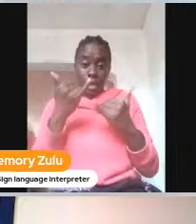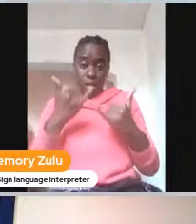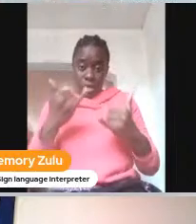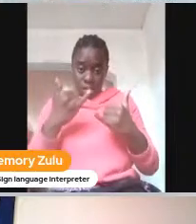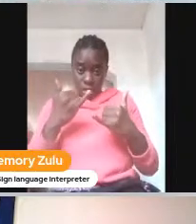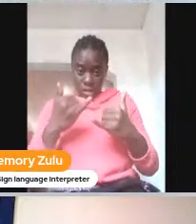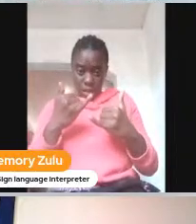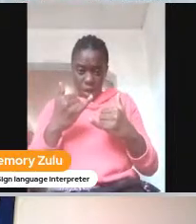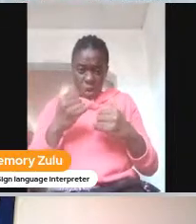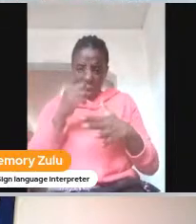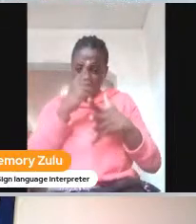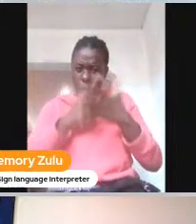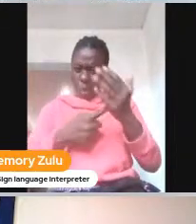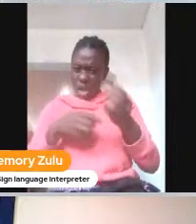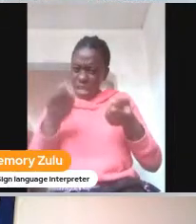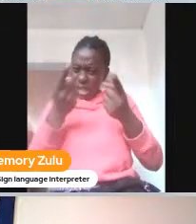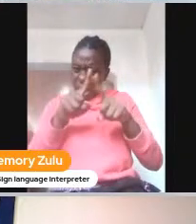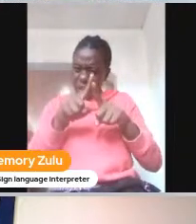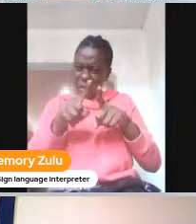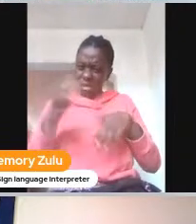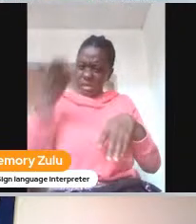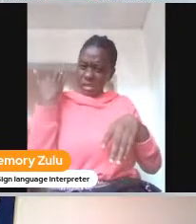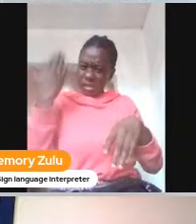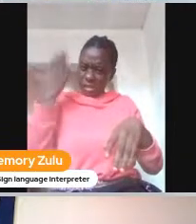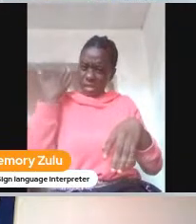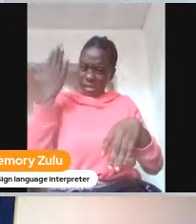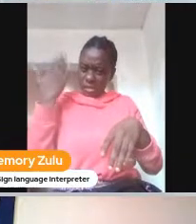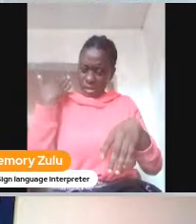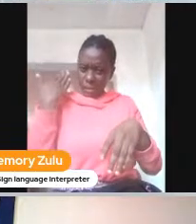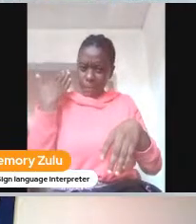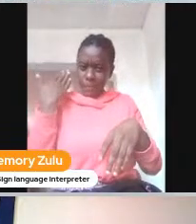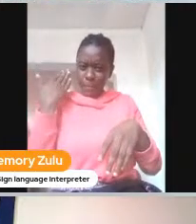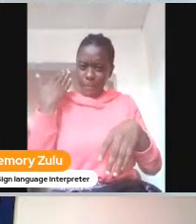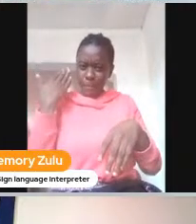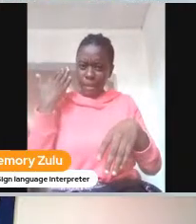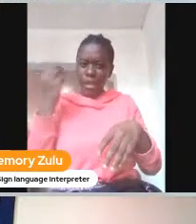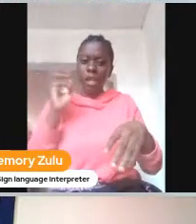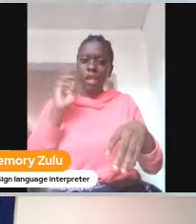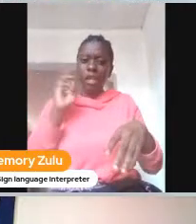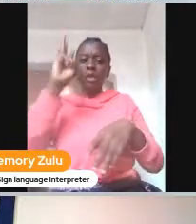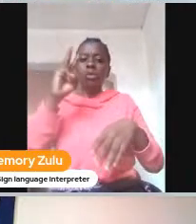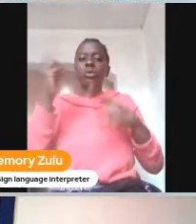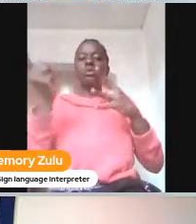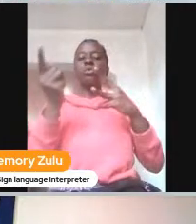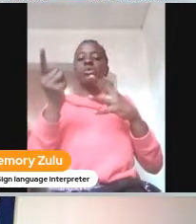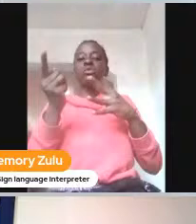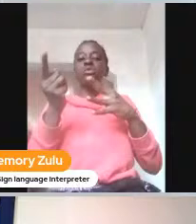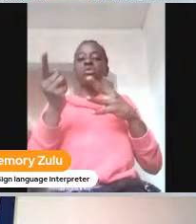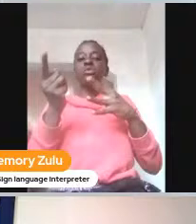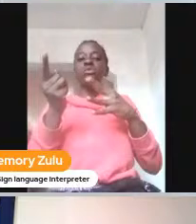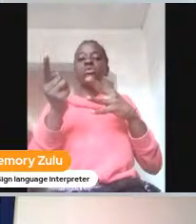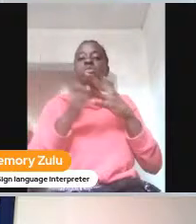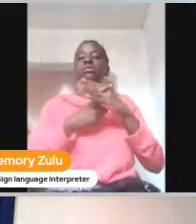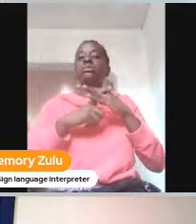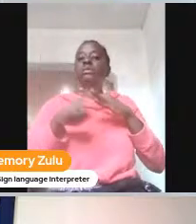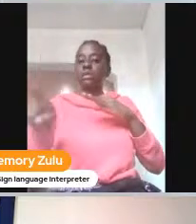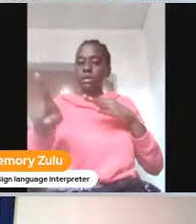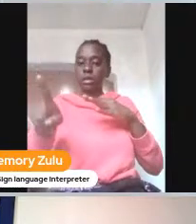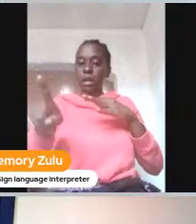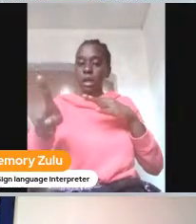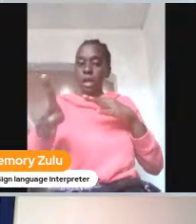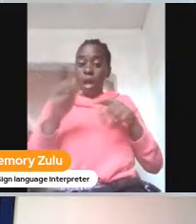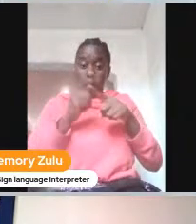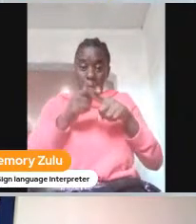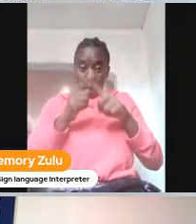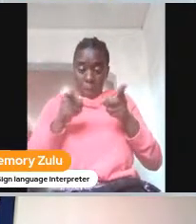the uh, secondary stage, it will disappear, but someone will be infected and the bacteria